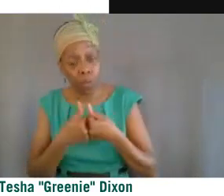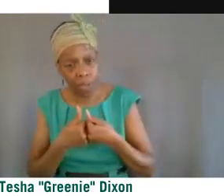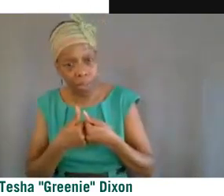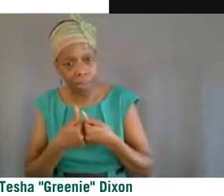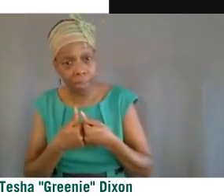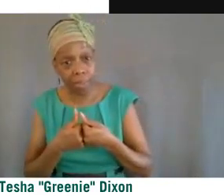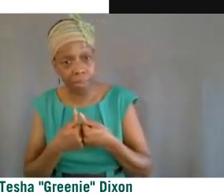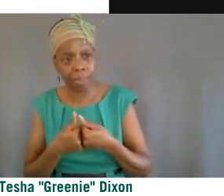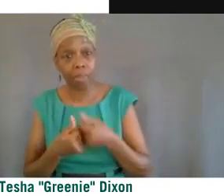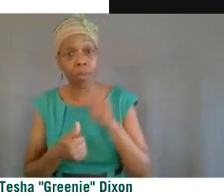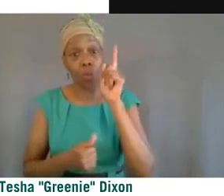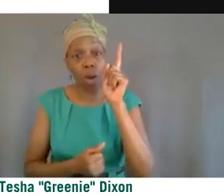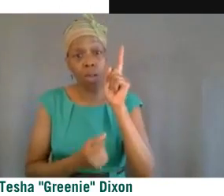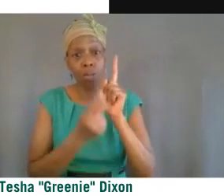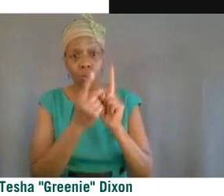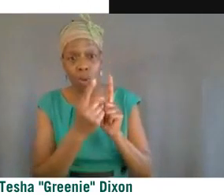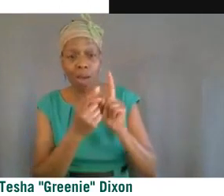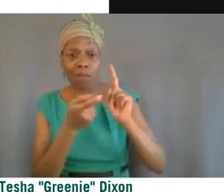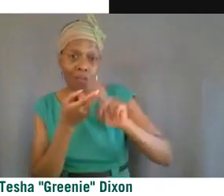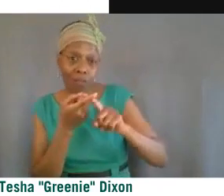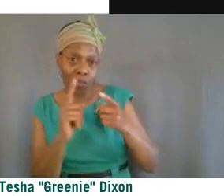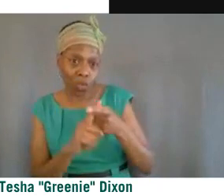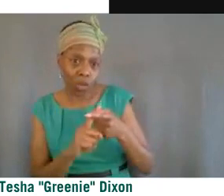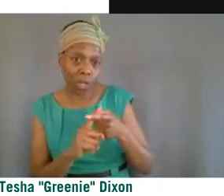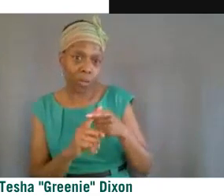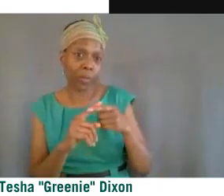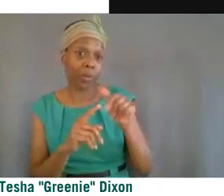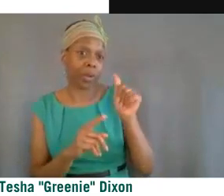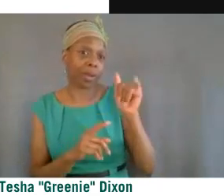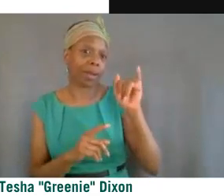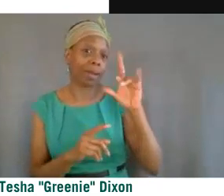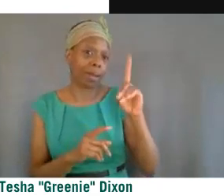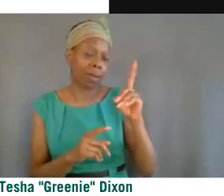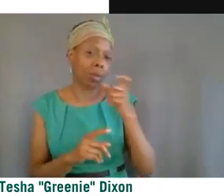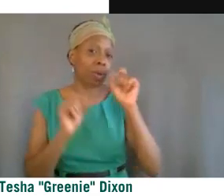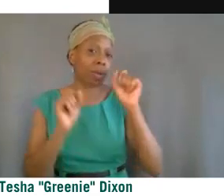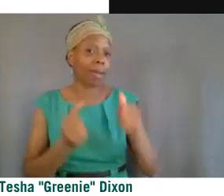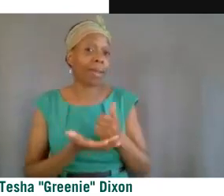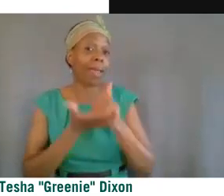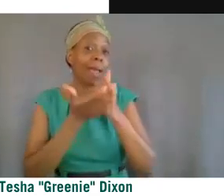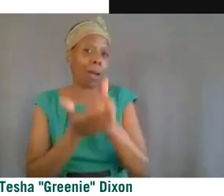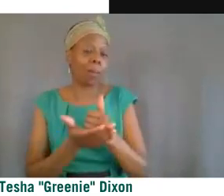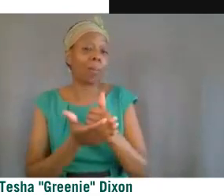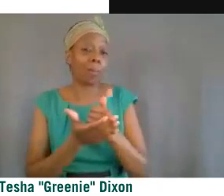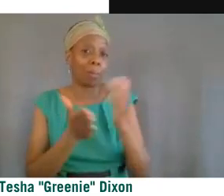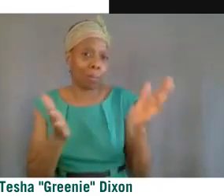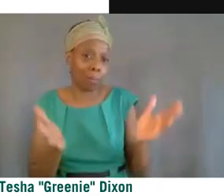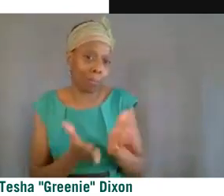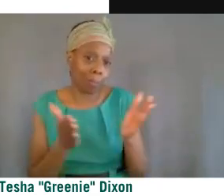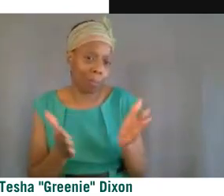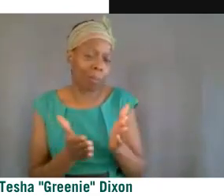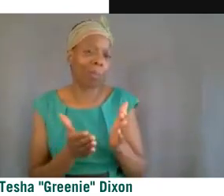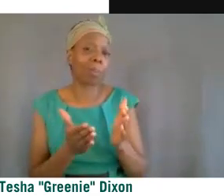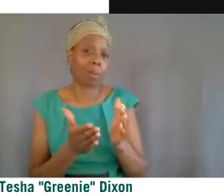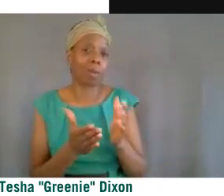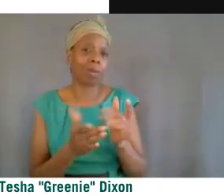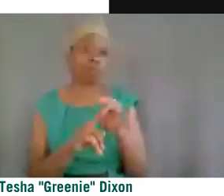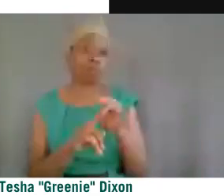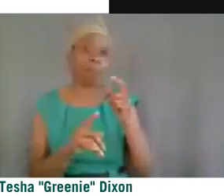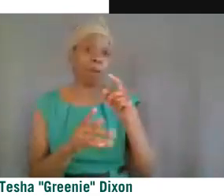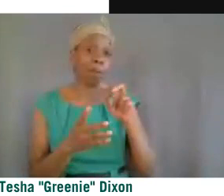a one-to-one friend or aide who can help to facilitate and to be there from a participation